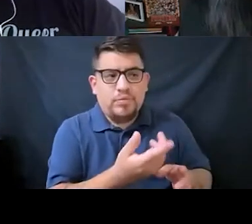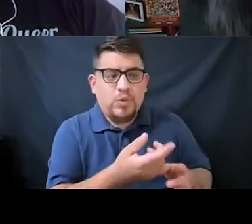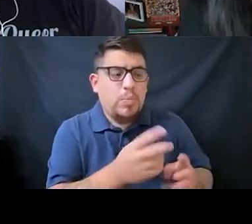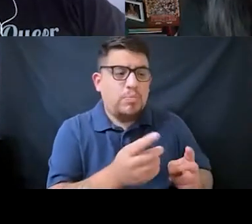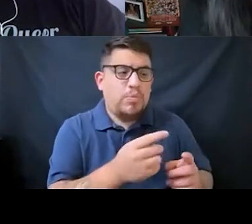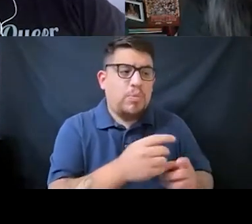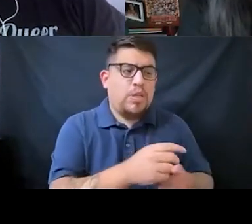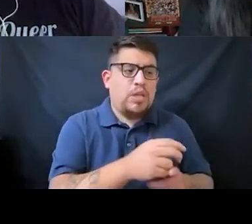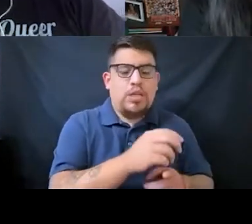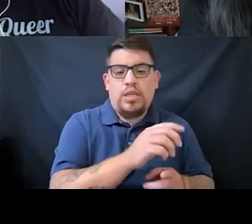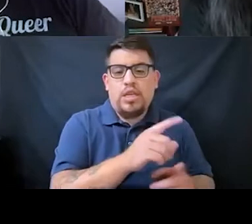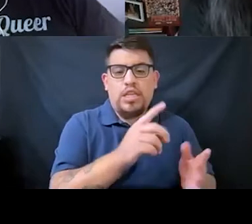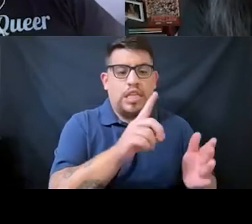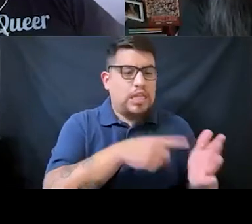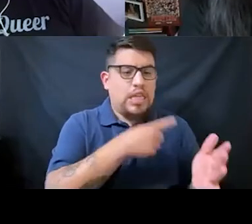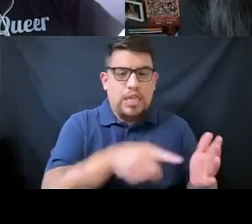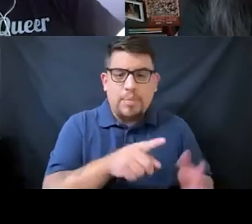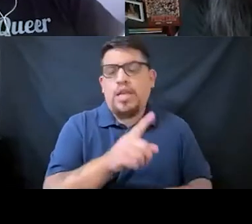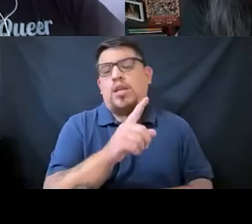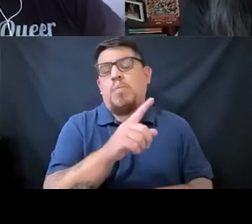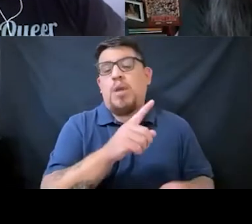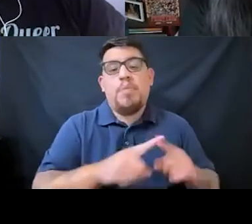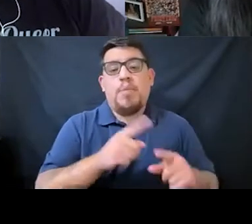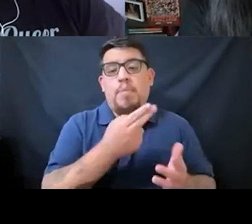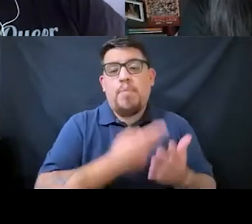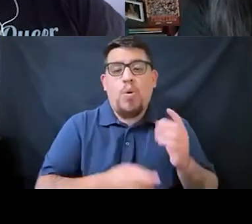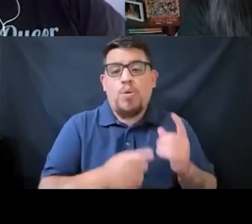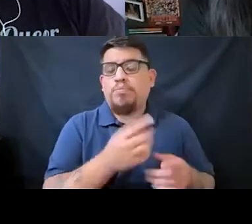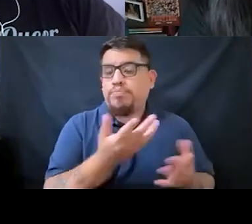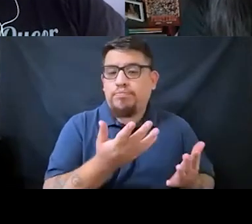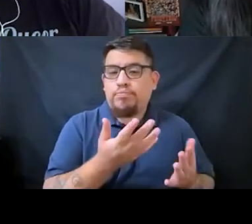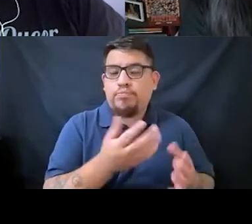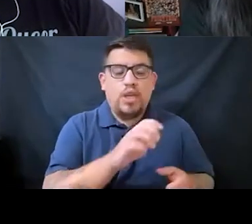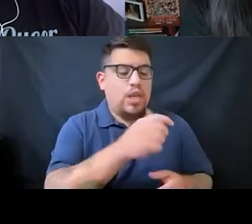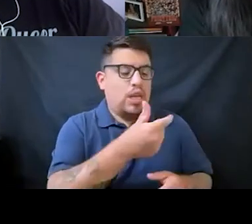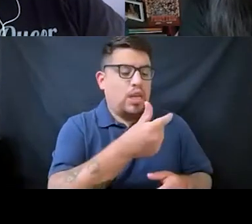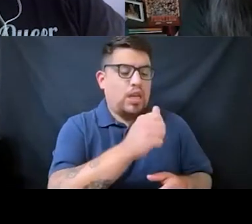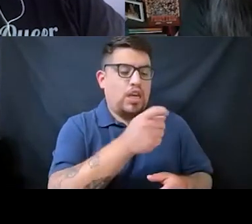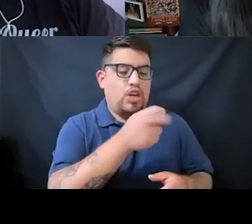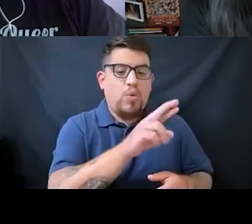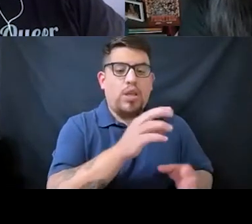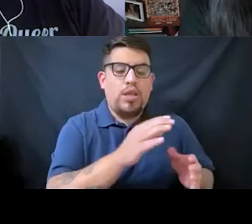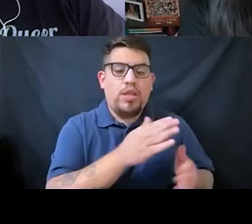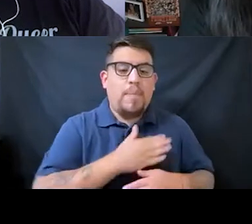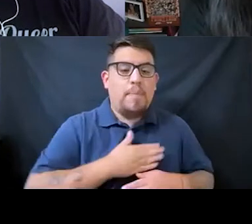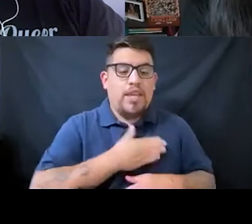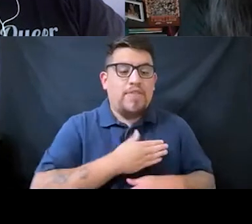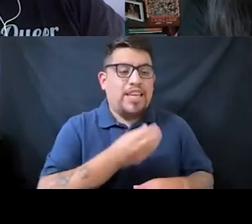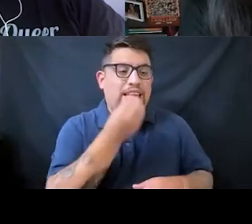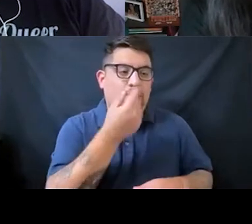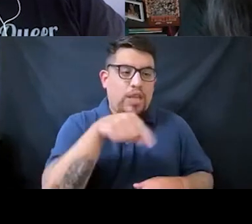of these and other styles. The gainer wants to please the encourager, eat for them, grow for